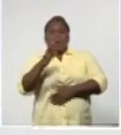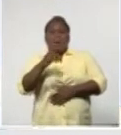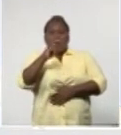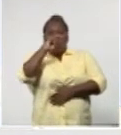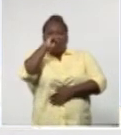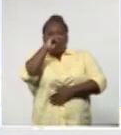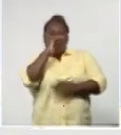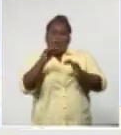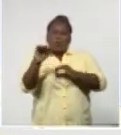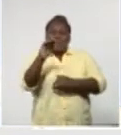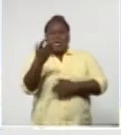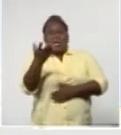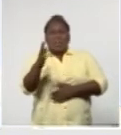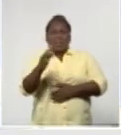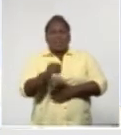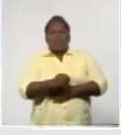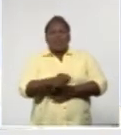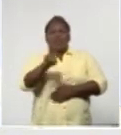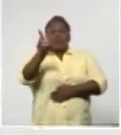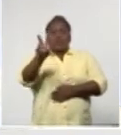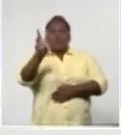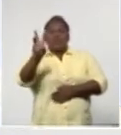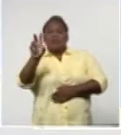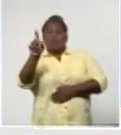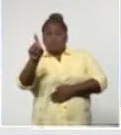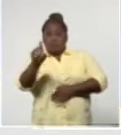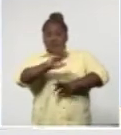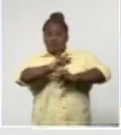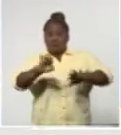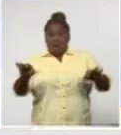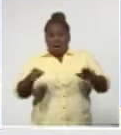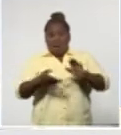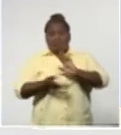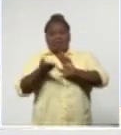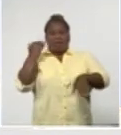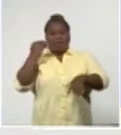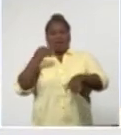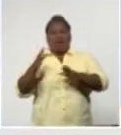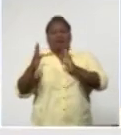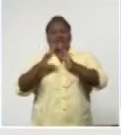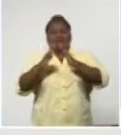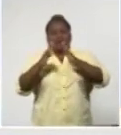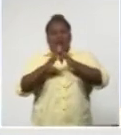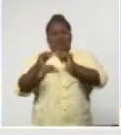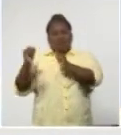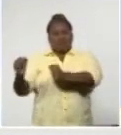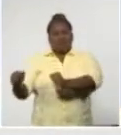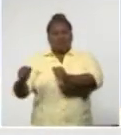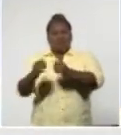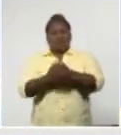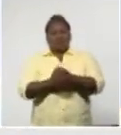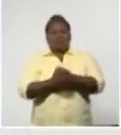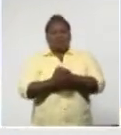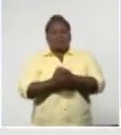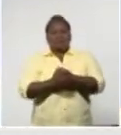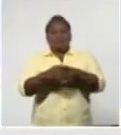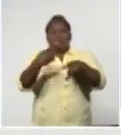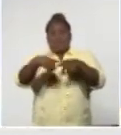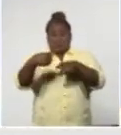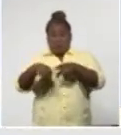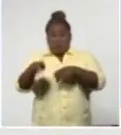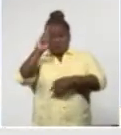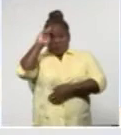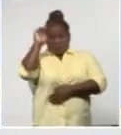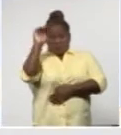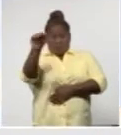Cuba, children and adolescents, and 231 of them have already been discharged.